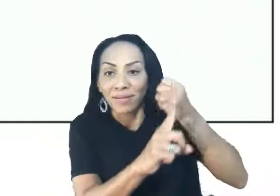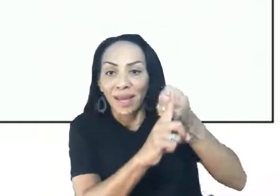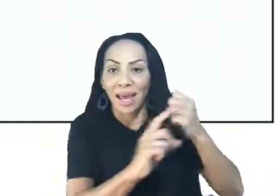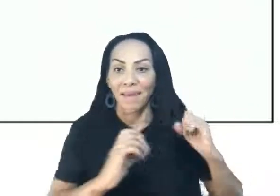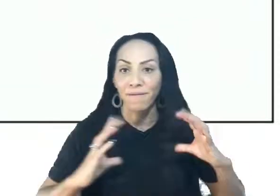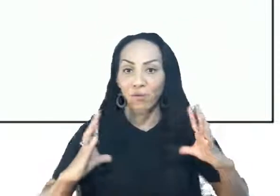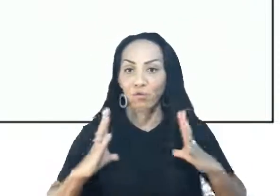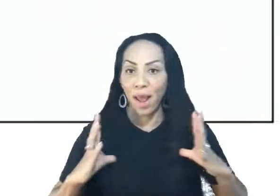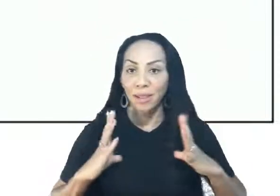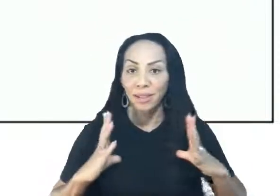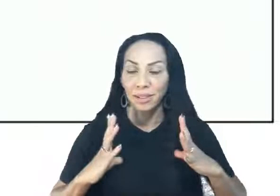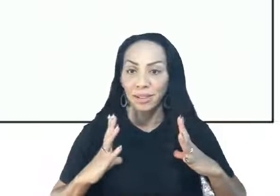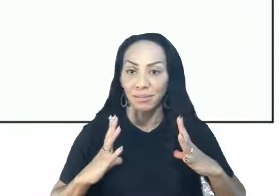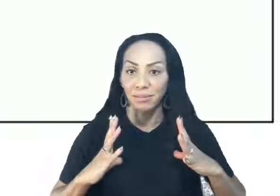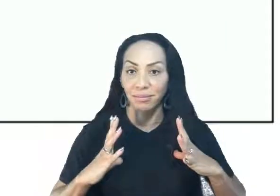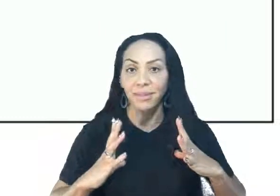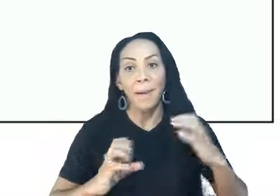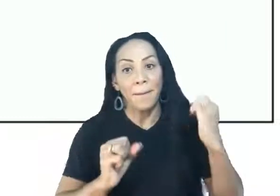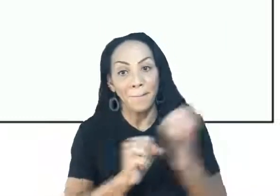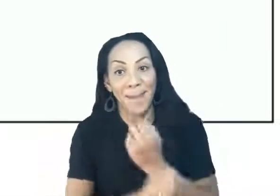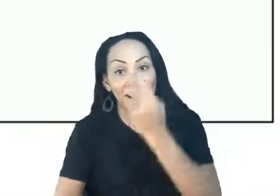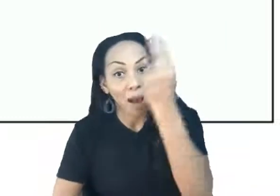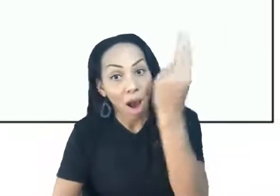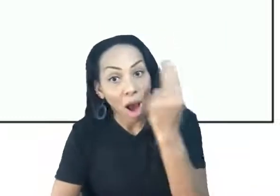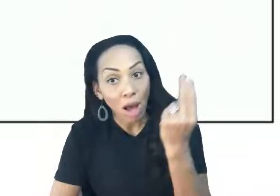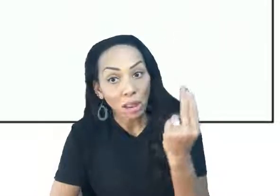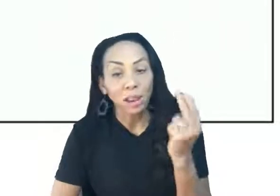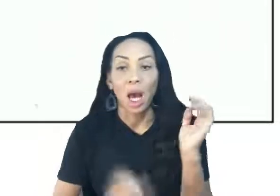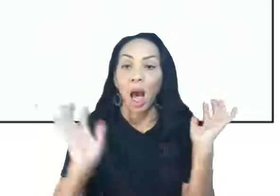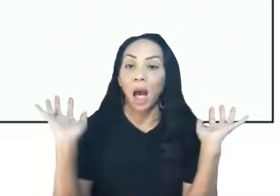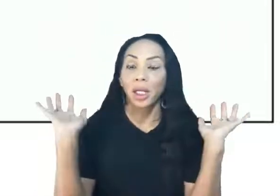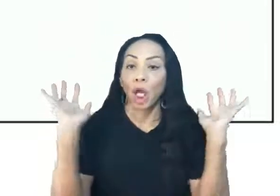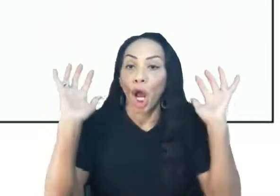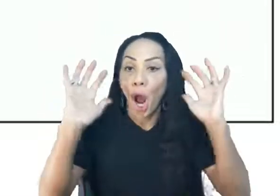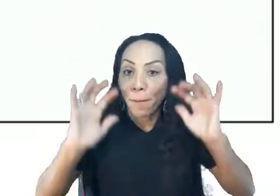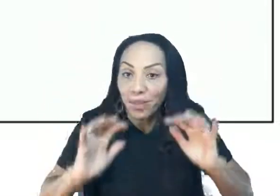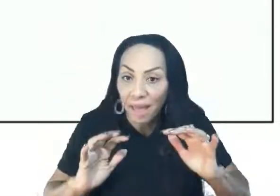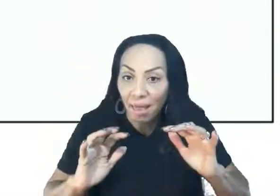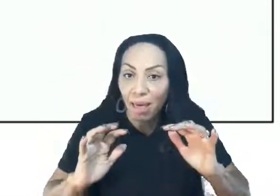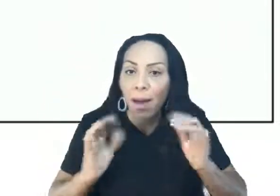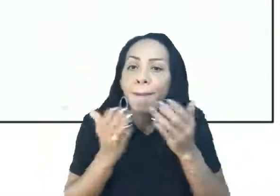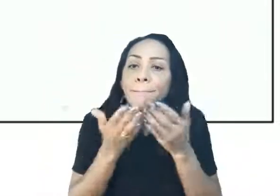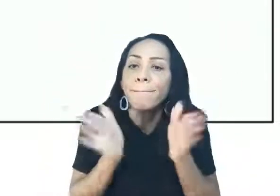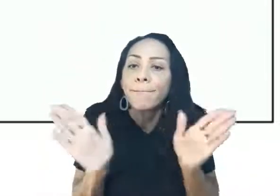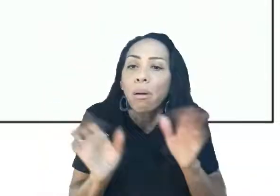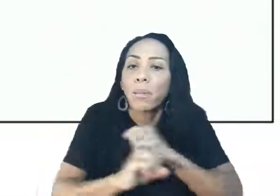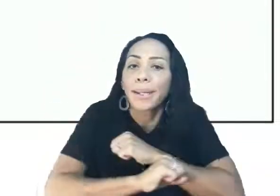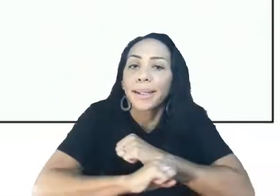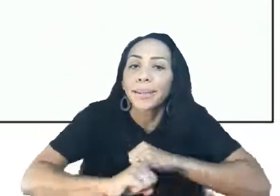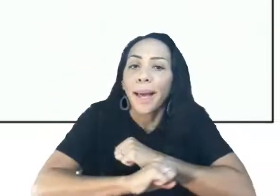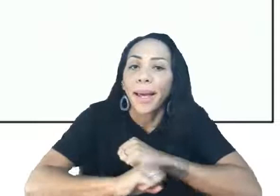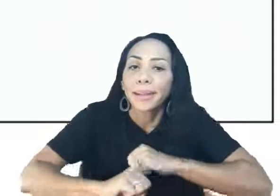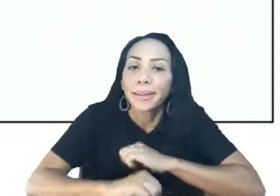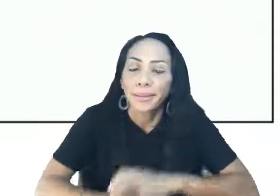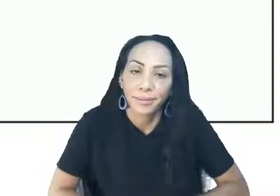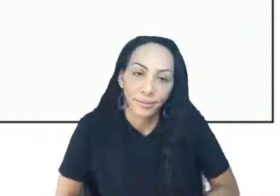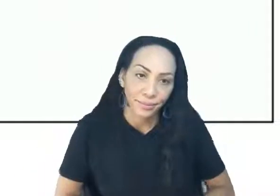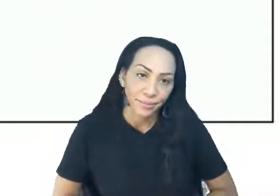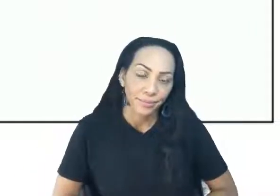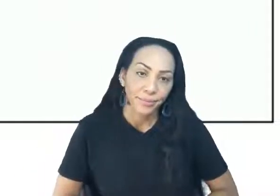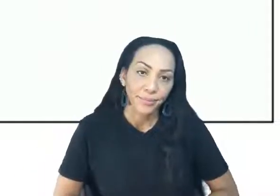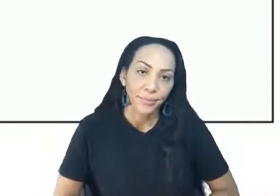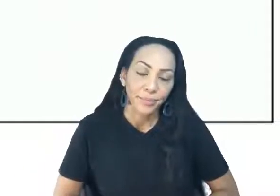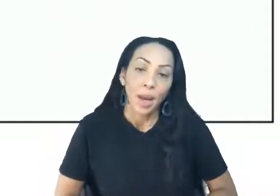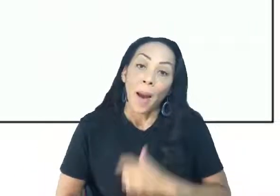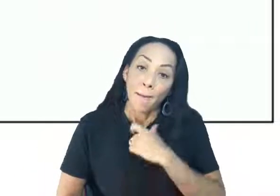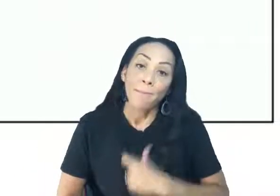art and gather together in public. So what began for me as a kind of personal way to have art in my life again has